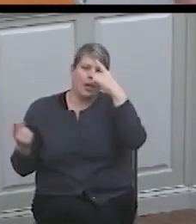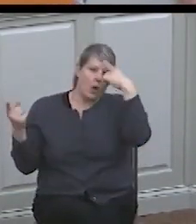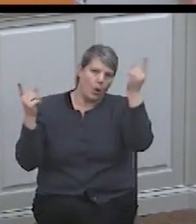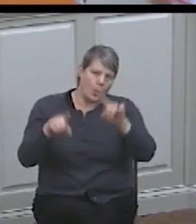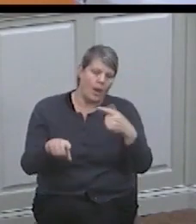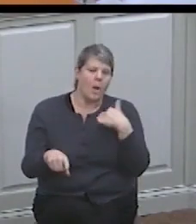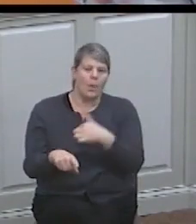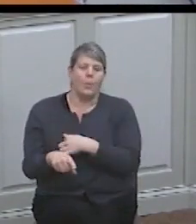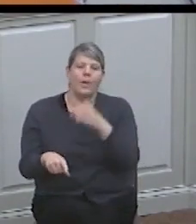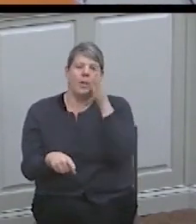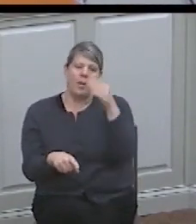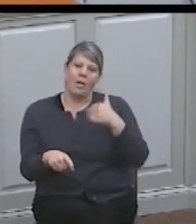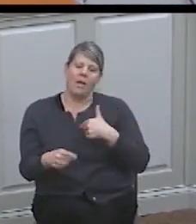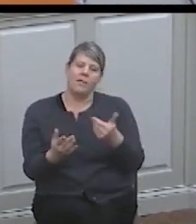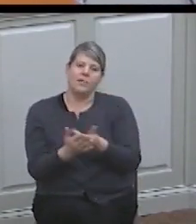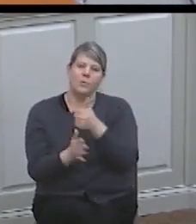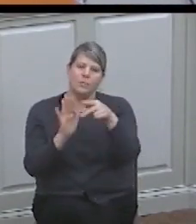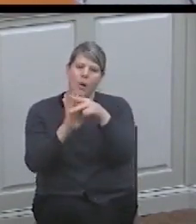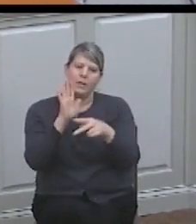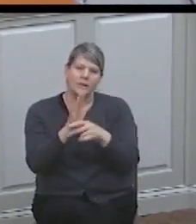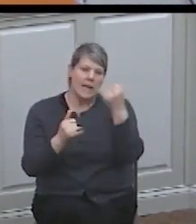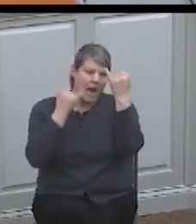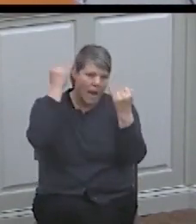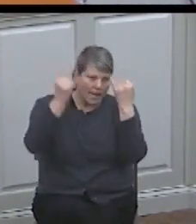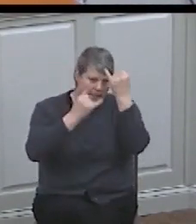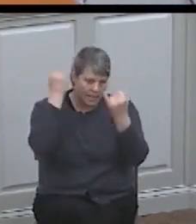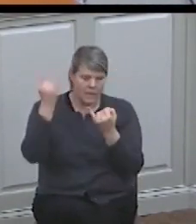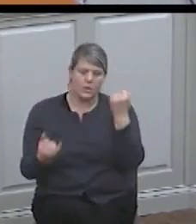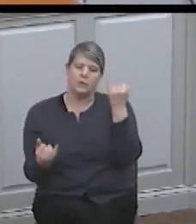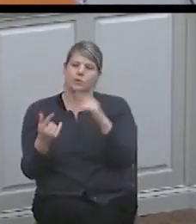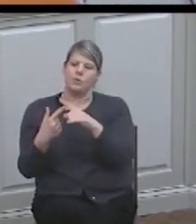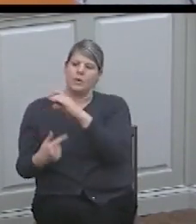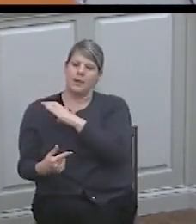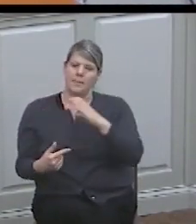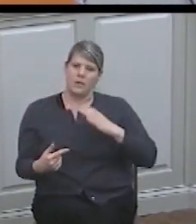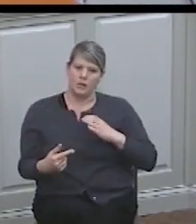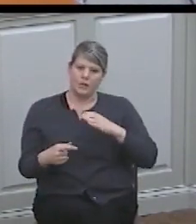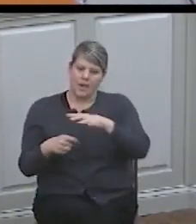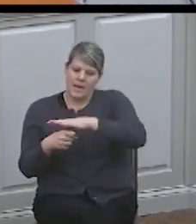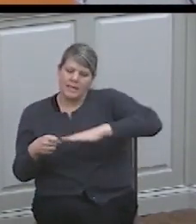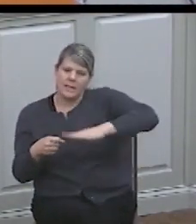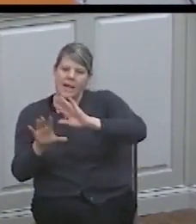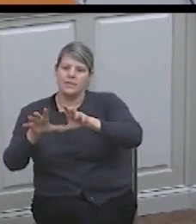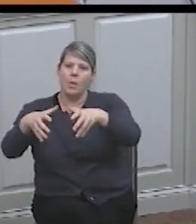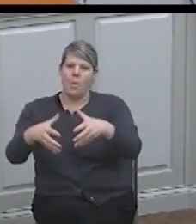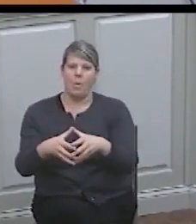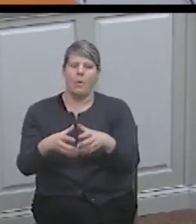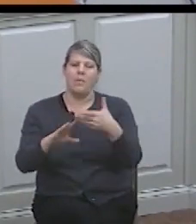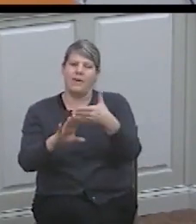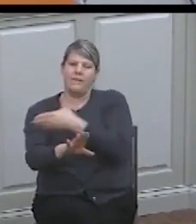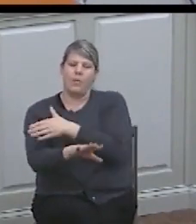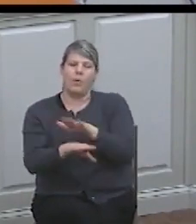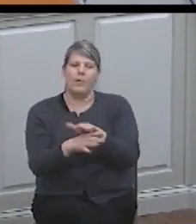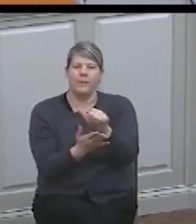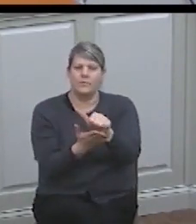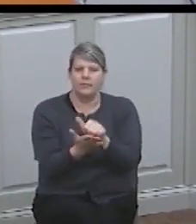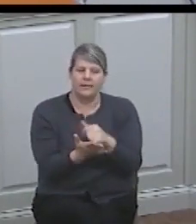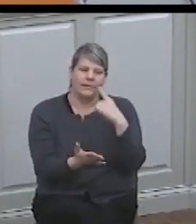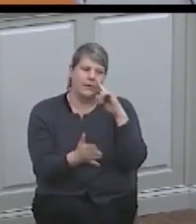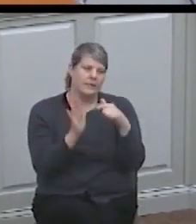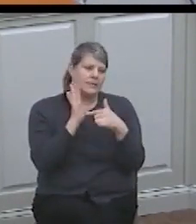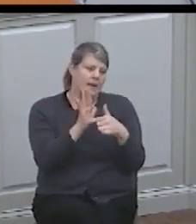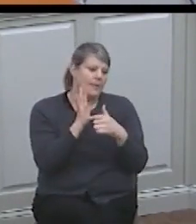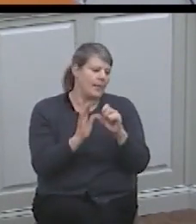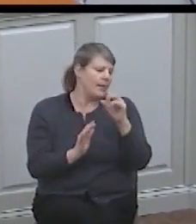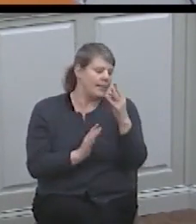bring new policy ideas and initiatives before the commission as a whole, before they're on an agenda item. So if someone gets a